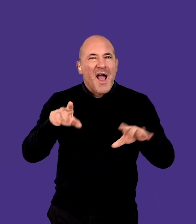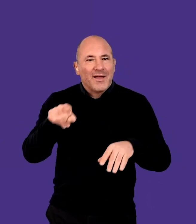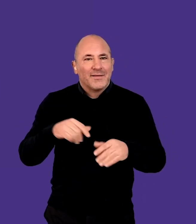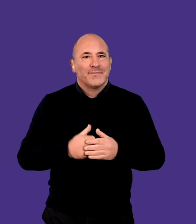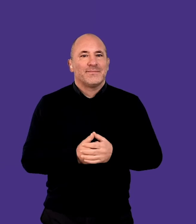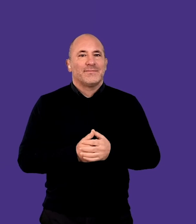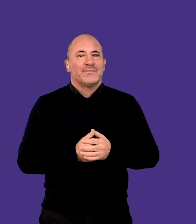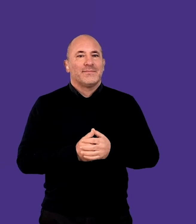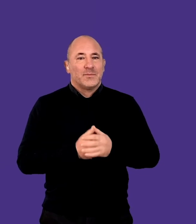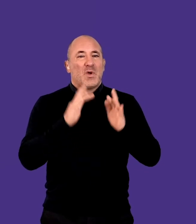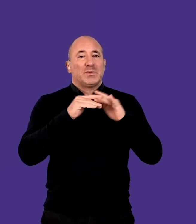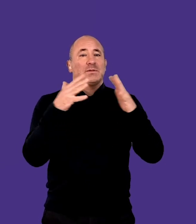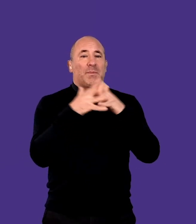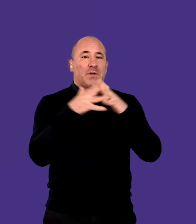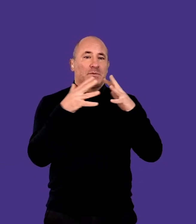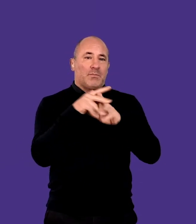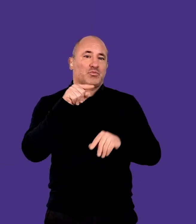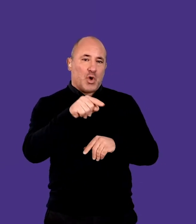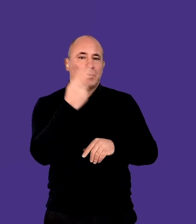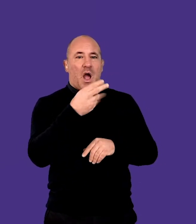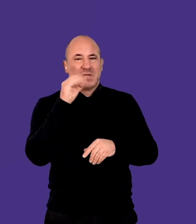example set of completed templates,